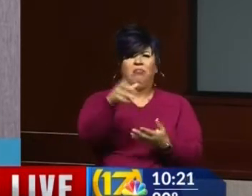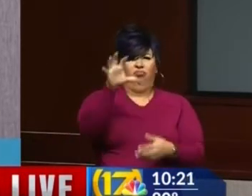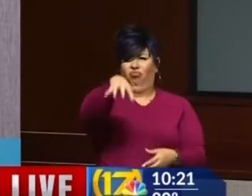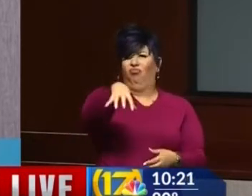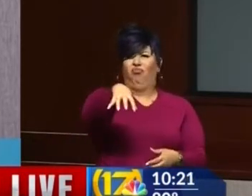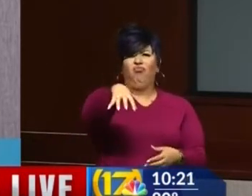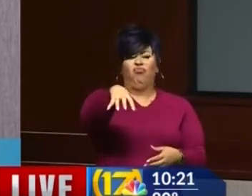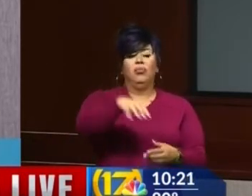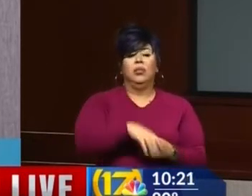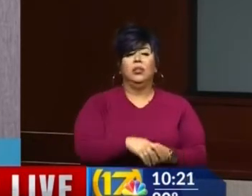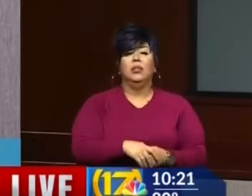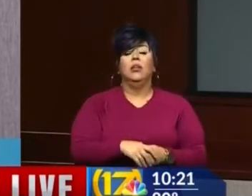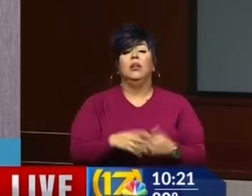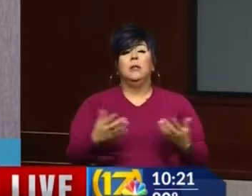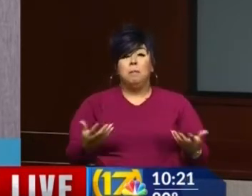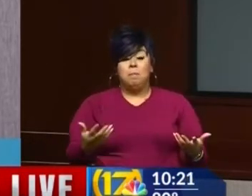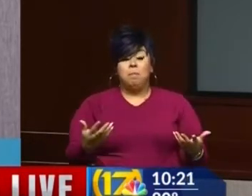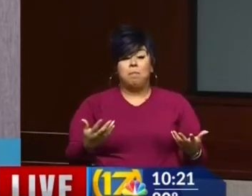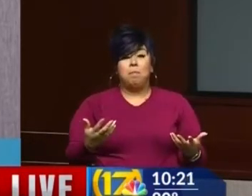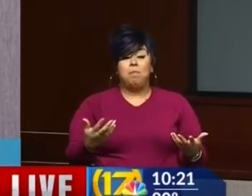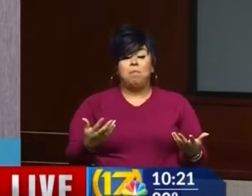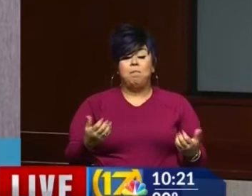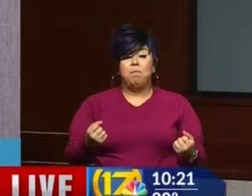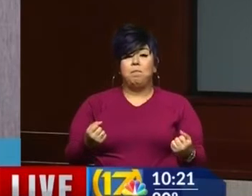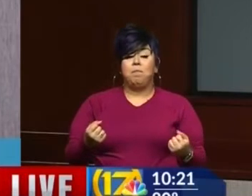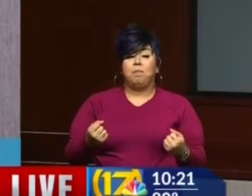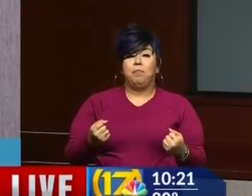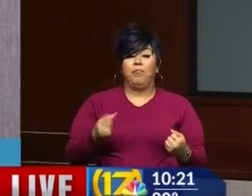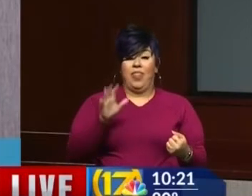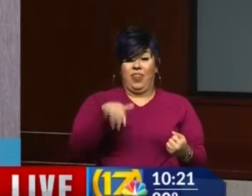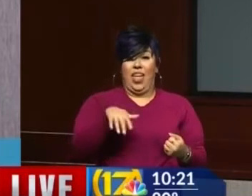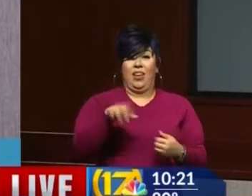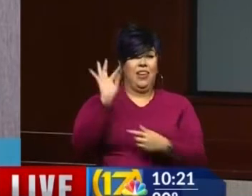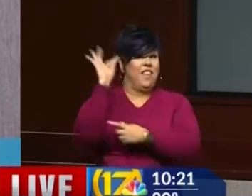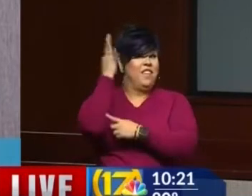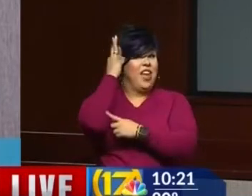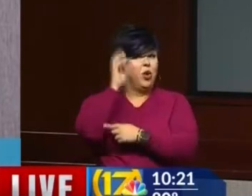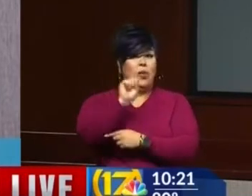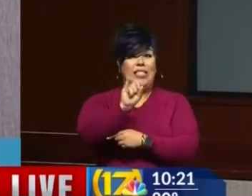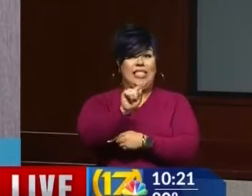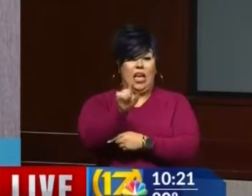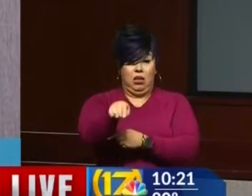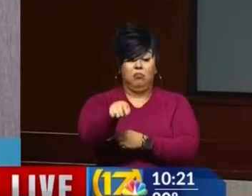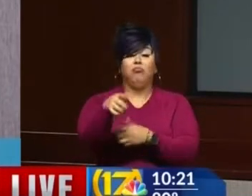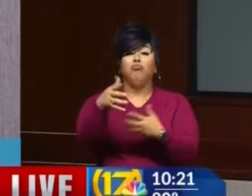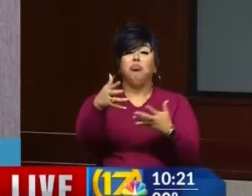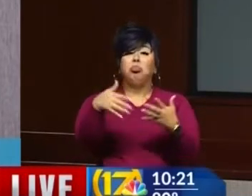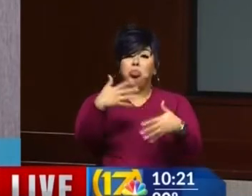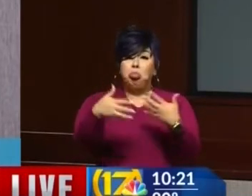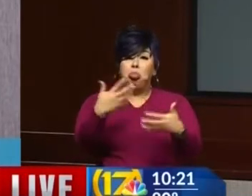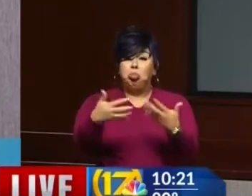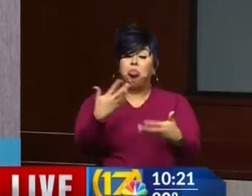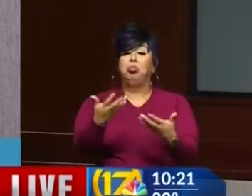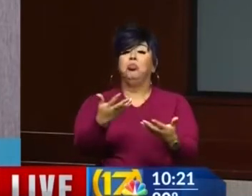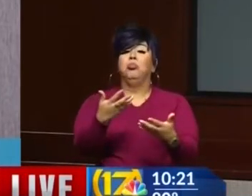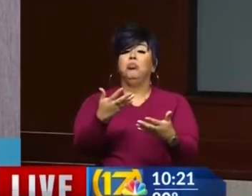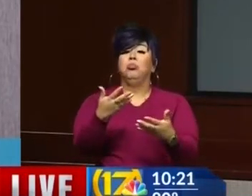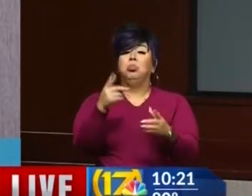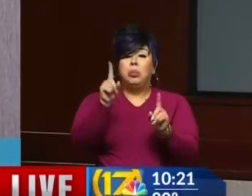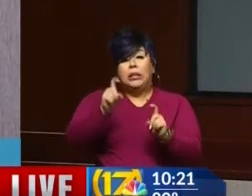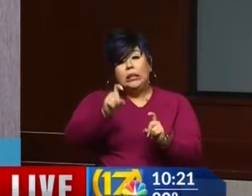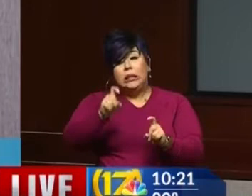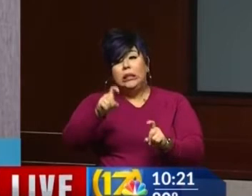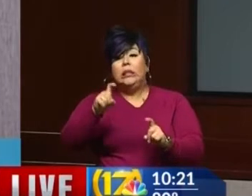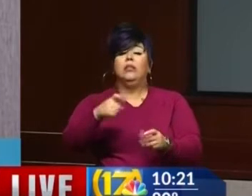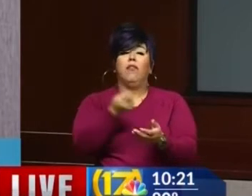that once they left the fairgrounds, this federal testing site became a mobile testing site where it is being moved around the county